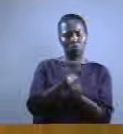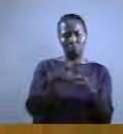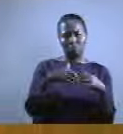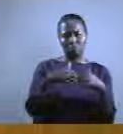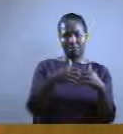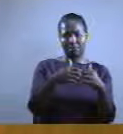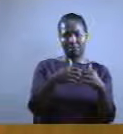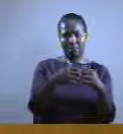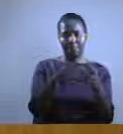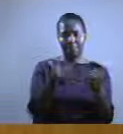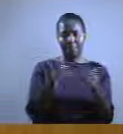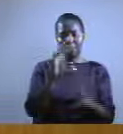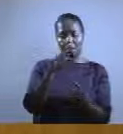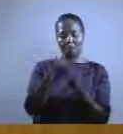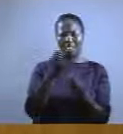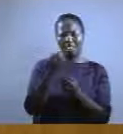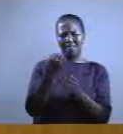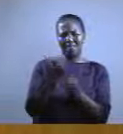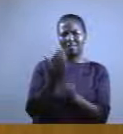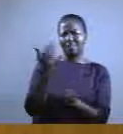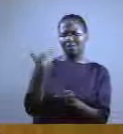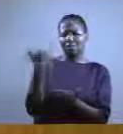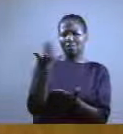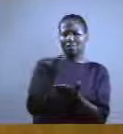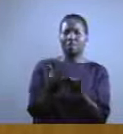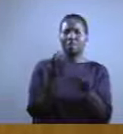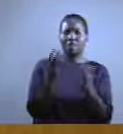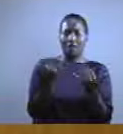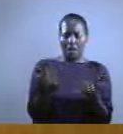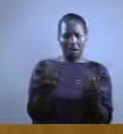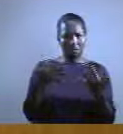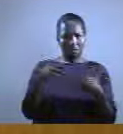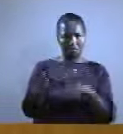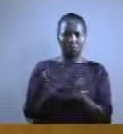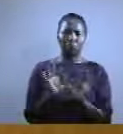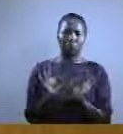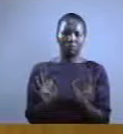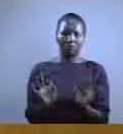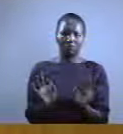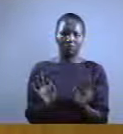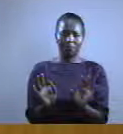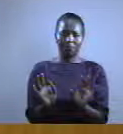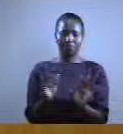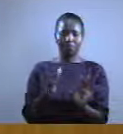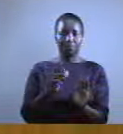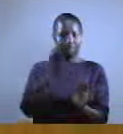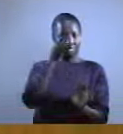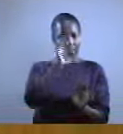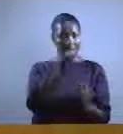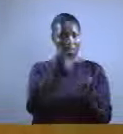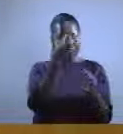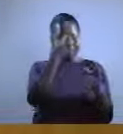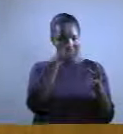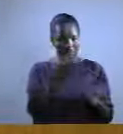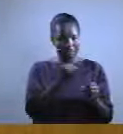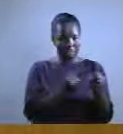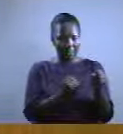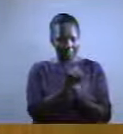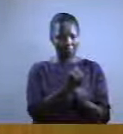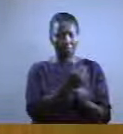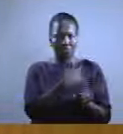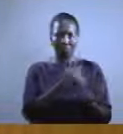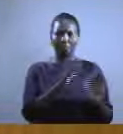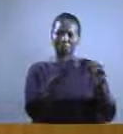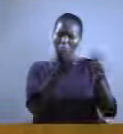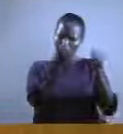was suggested more than 3 years ago, but has only now seen the light of day. And we commend the government for taking a strong stance at